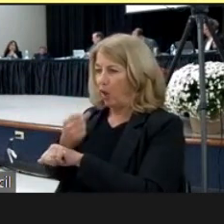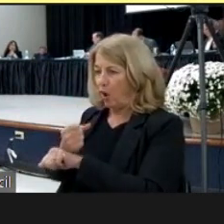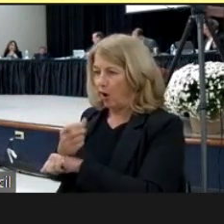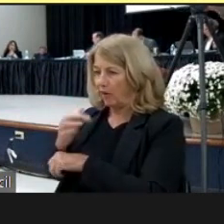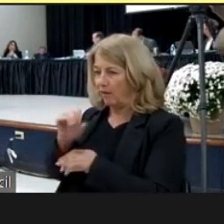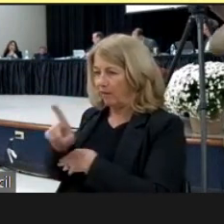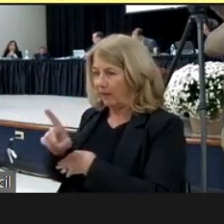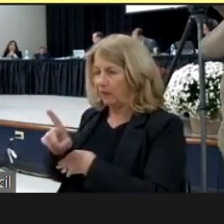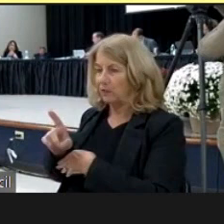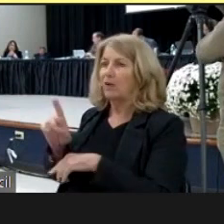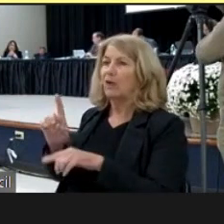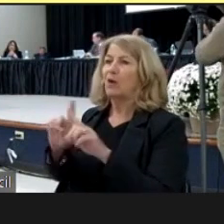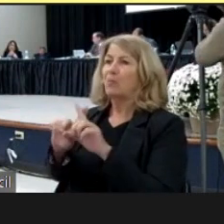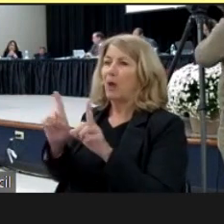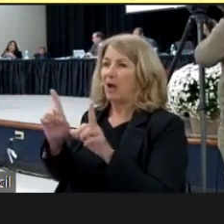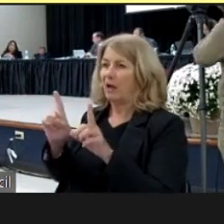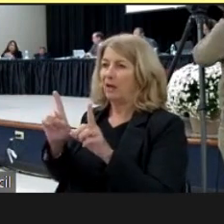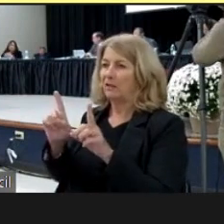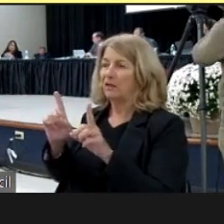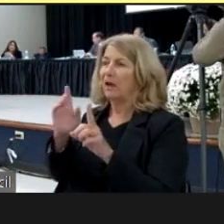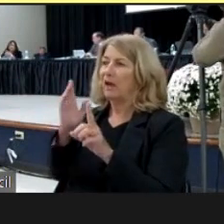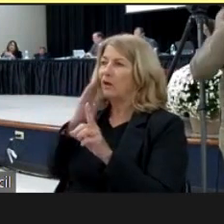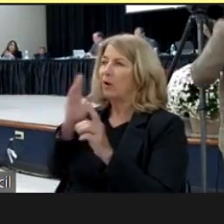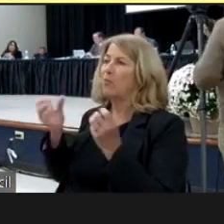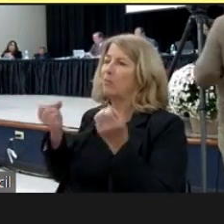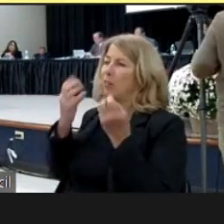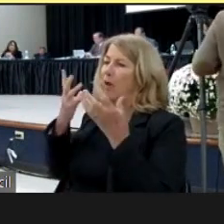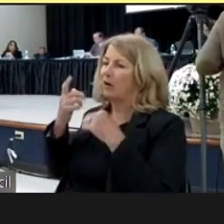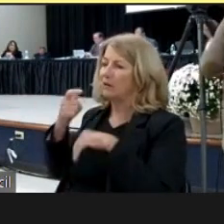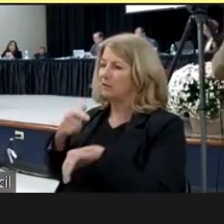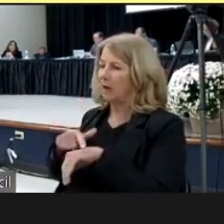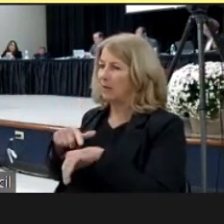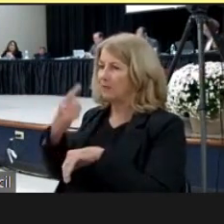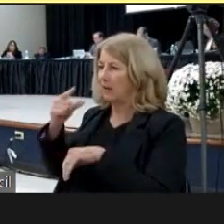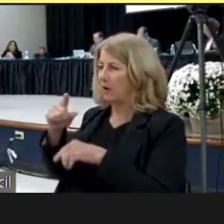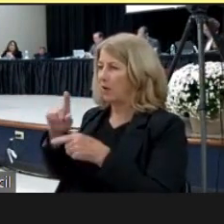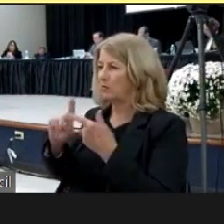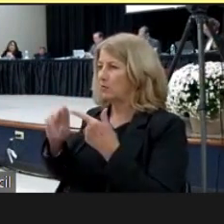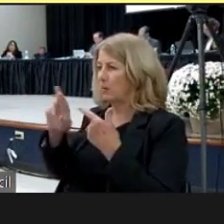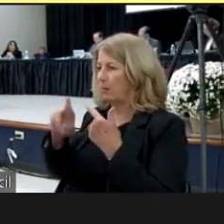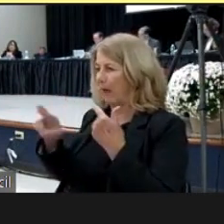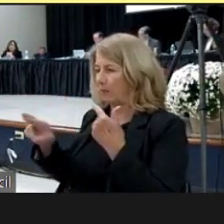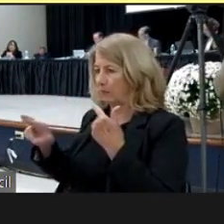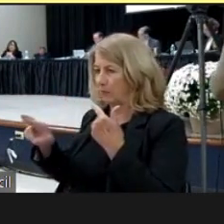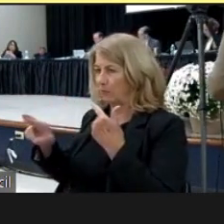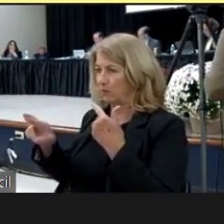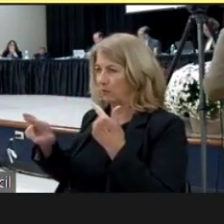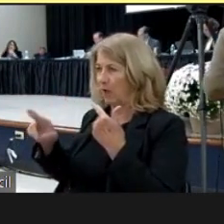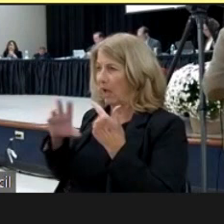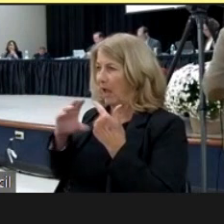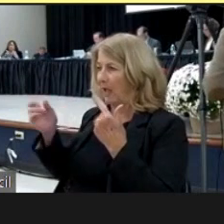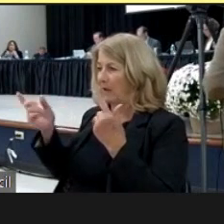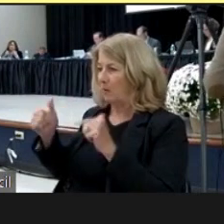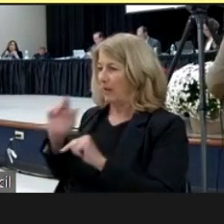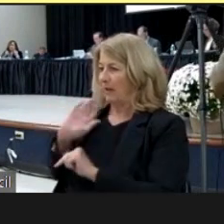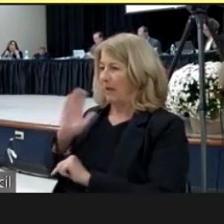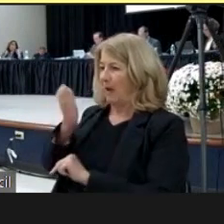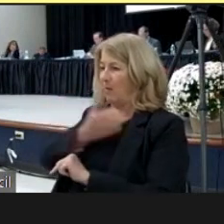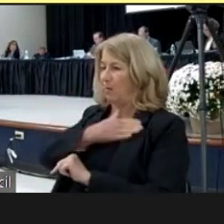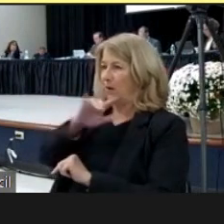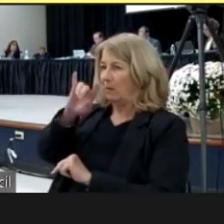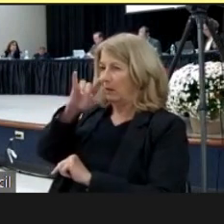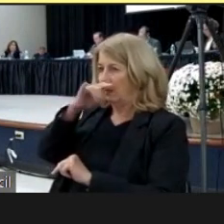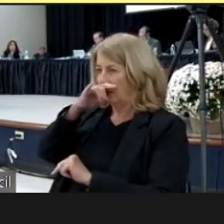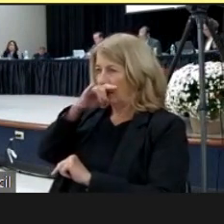but I know a lot of times they go into the bathrooms, and when our kids go,